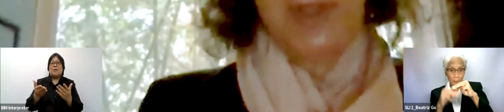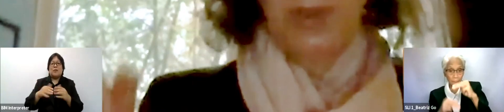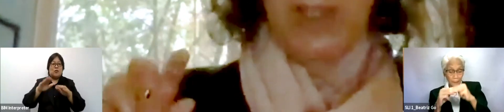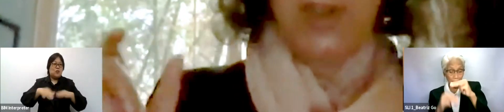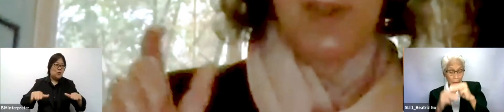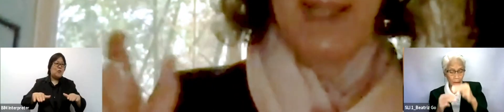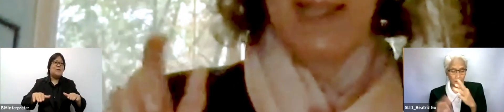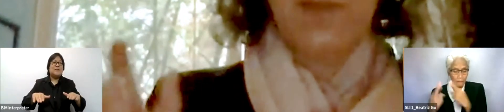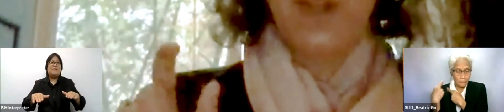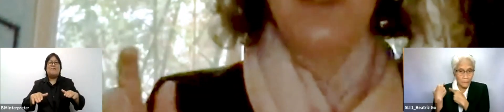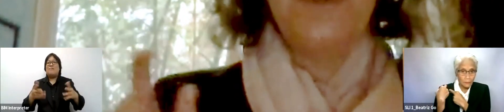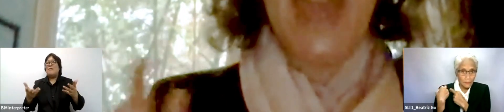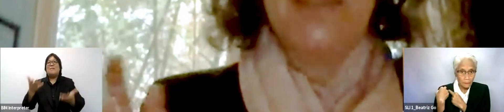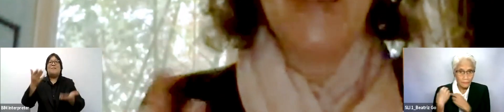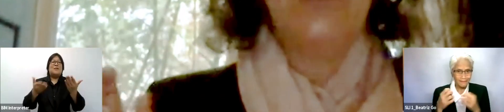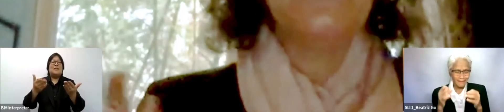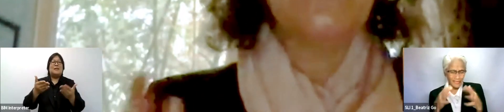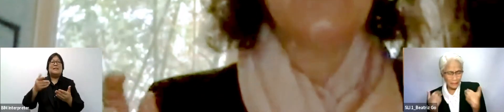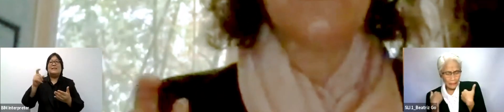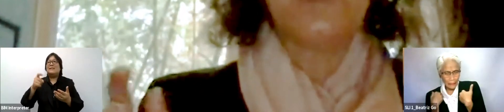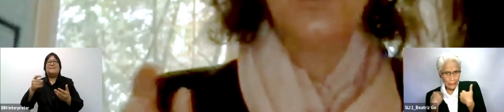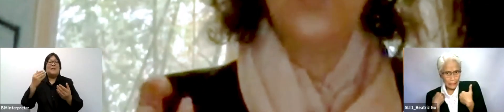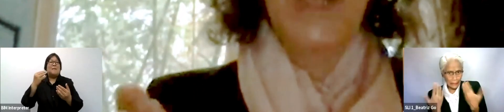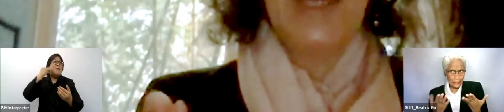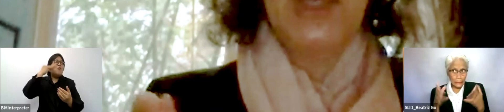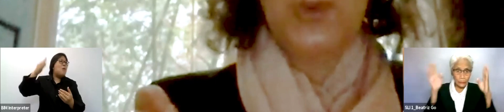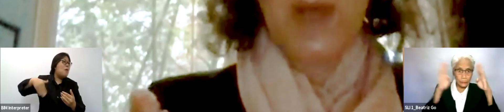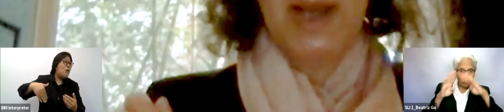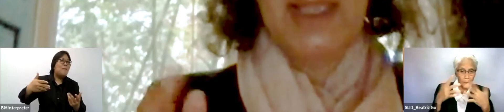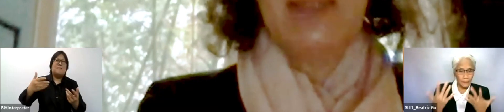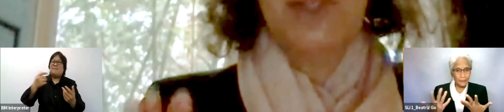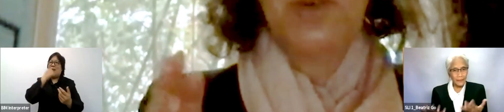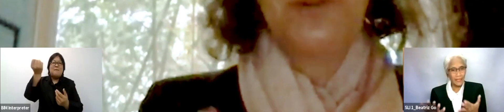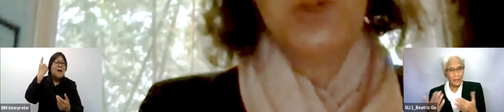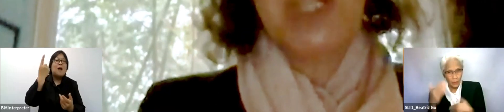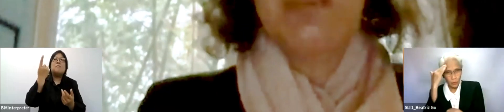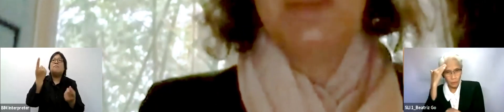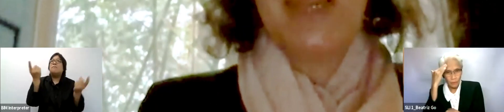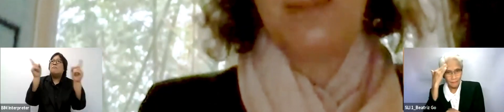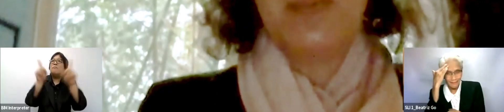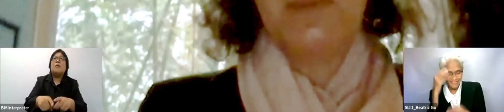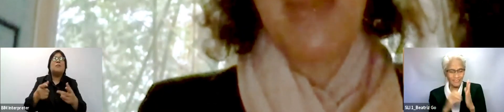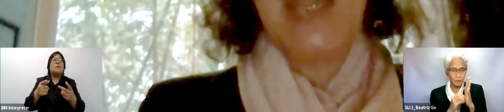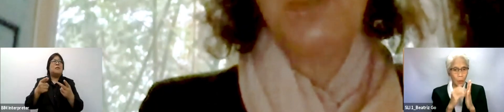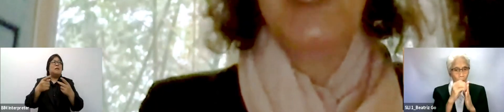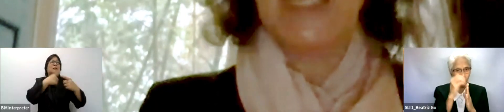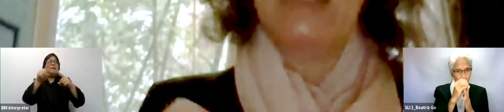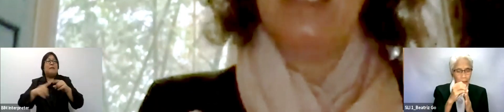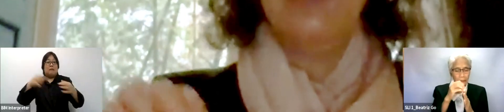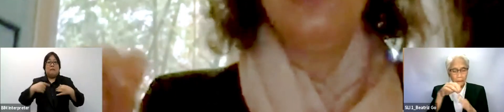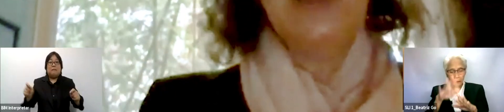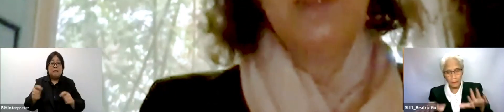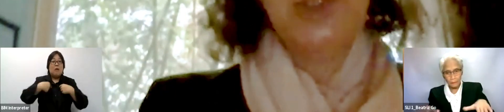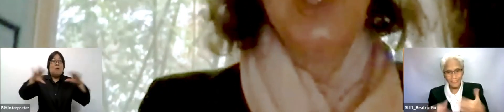also discourages the kind of very vague parenthesis where you give, 14 maybe as a minimum age, but